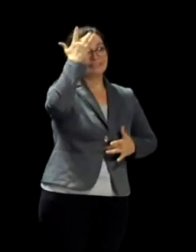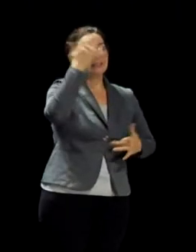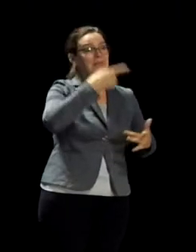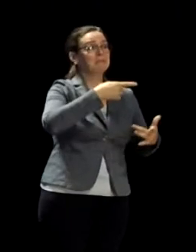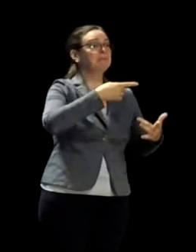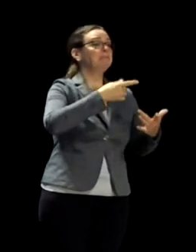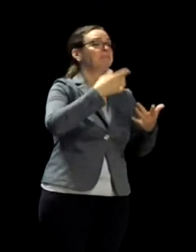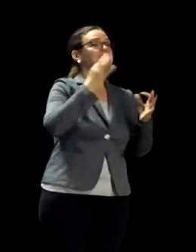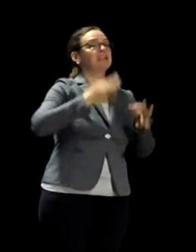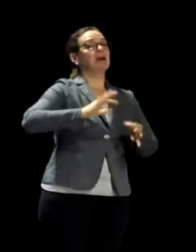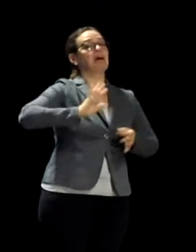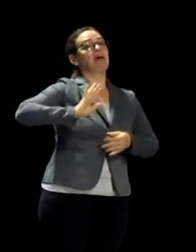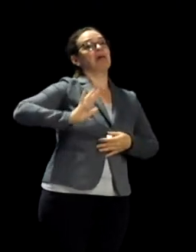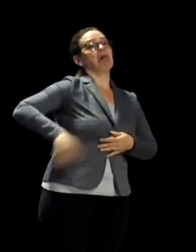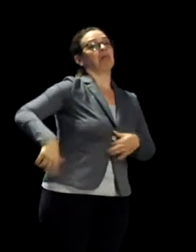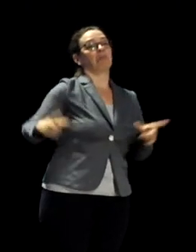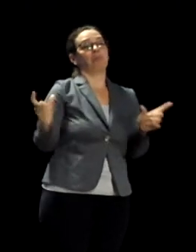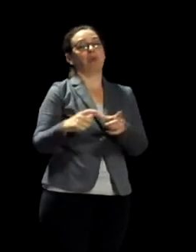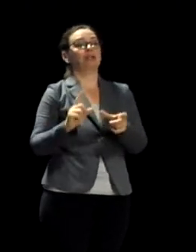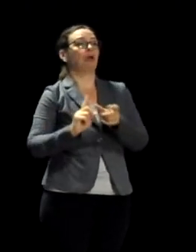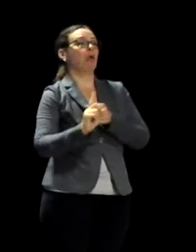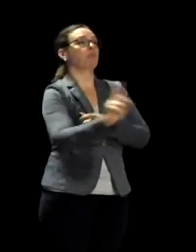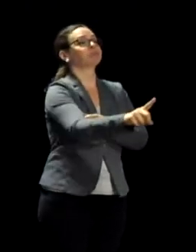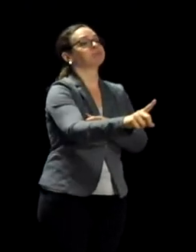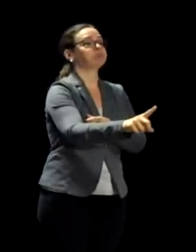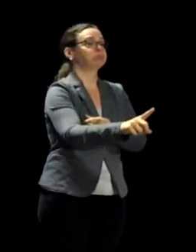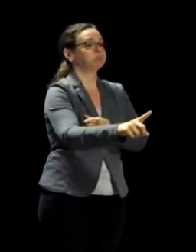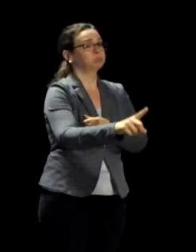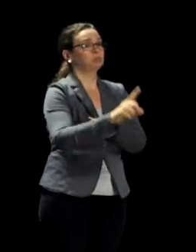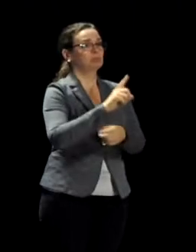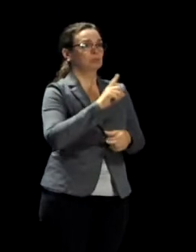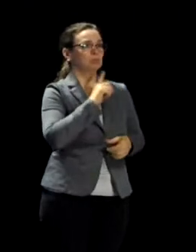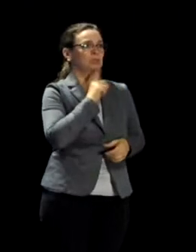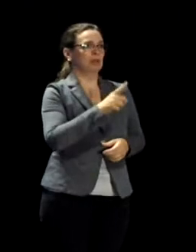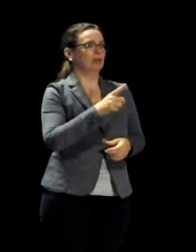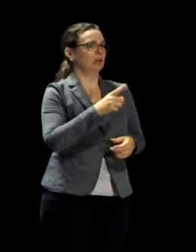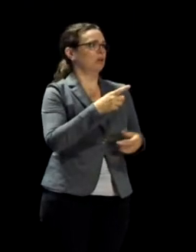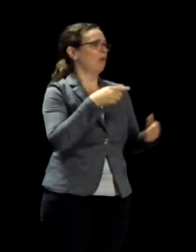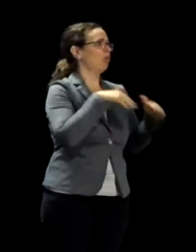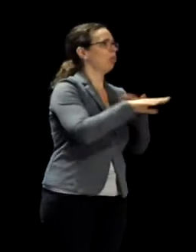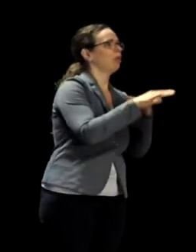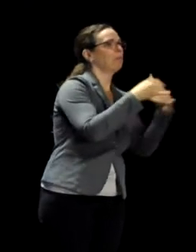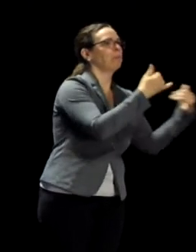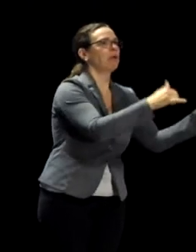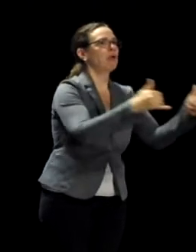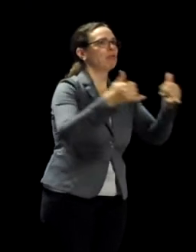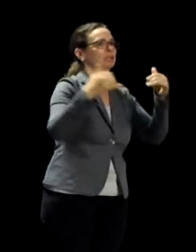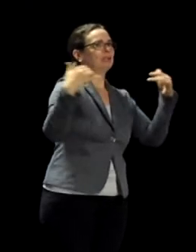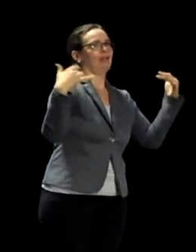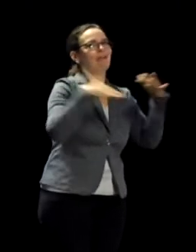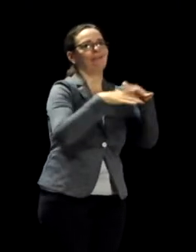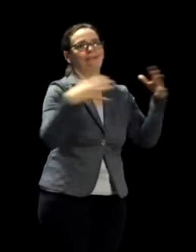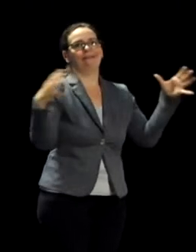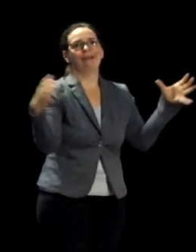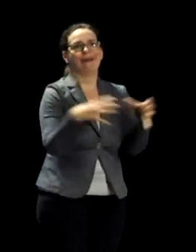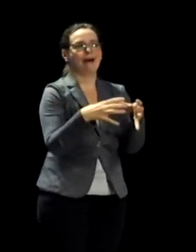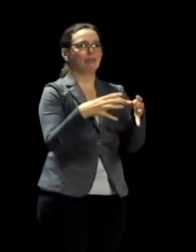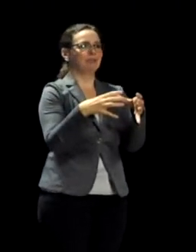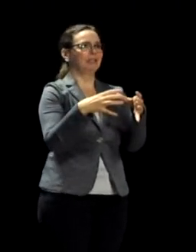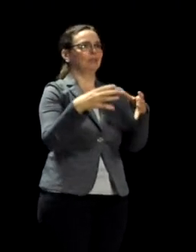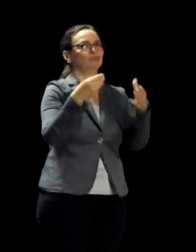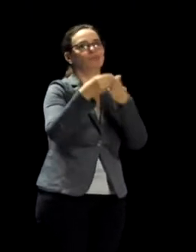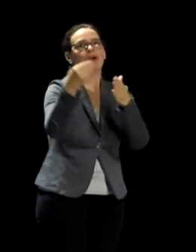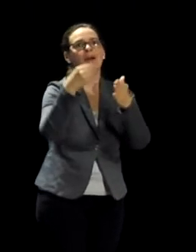to a party, or if you're symptomatic and you do something else, can lead to dozens of cases. And those